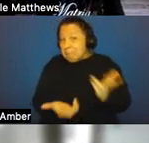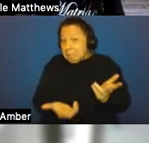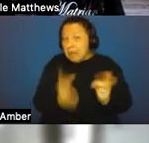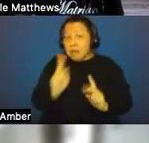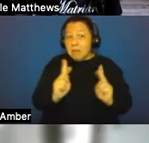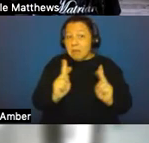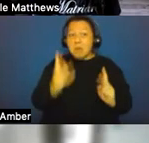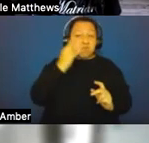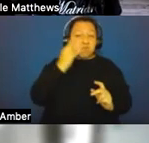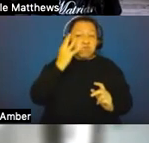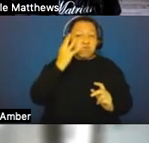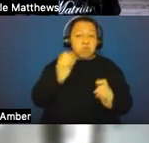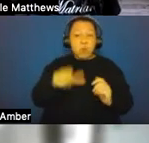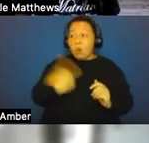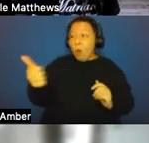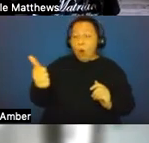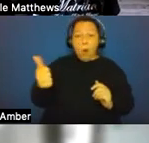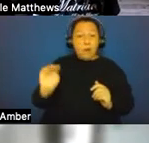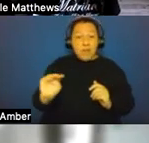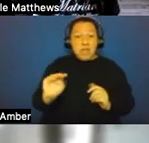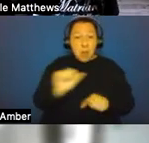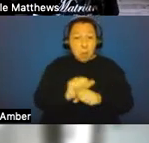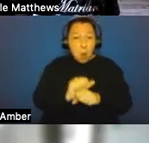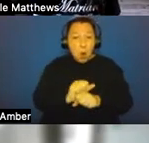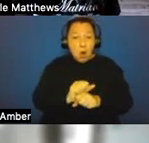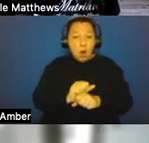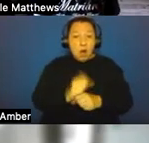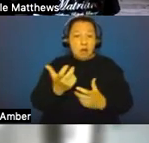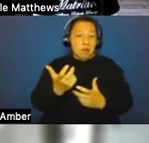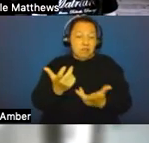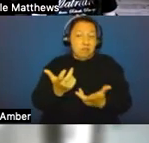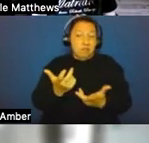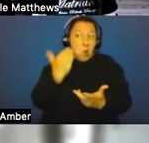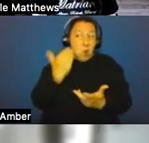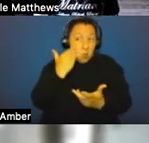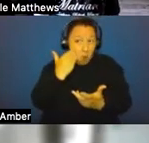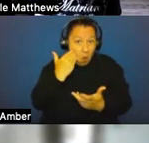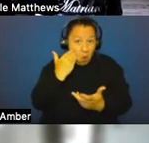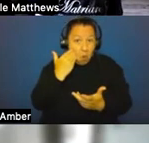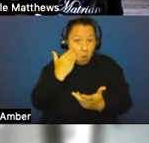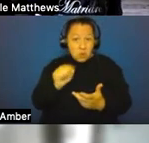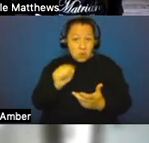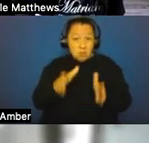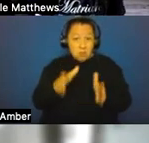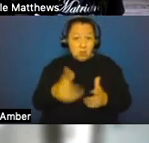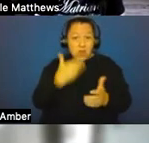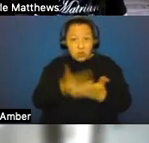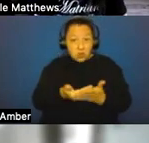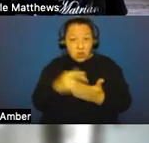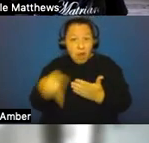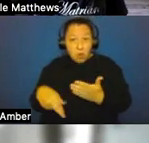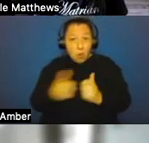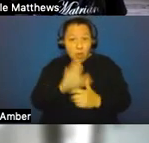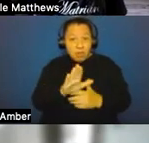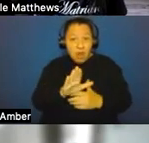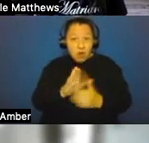other victims that we've worked with and we know that they've had a good outcome? And you know what, sometimes what works for one